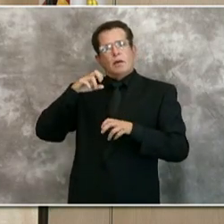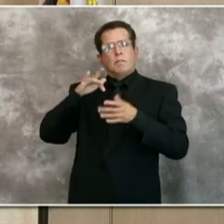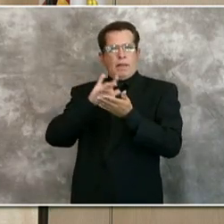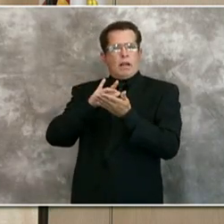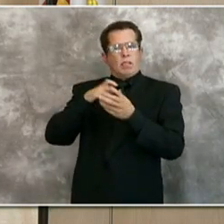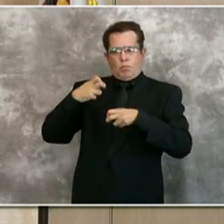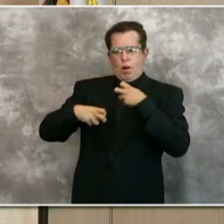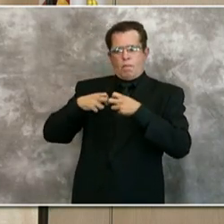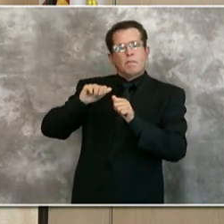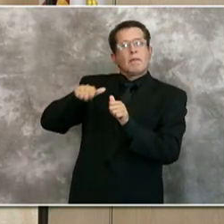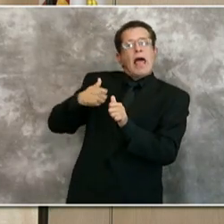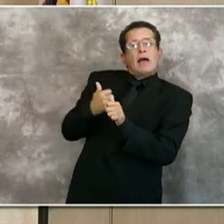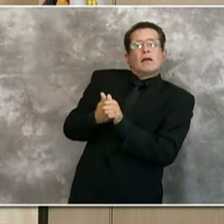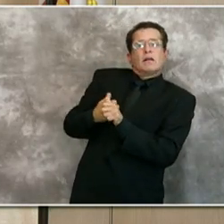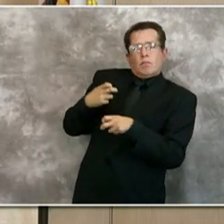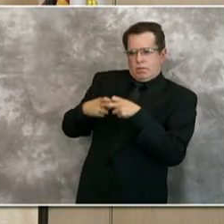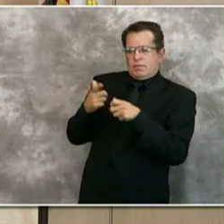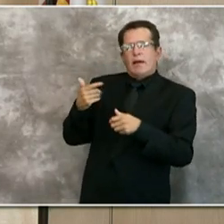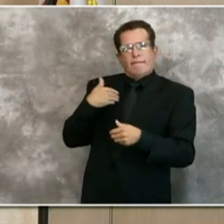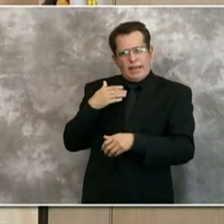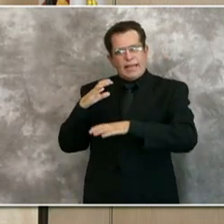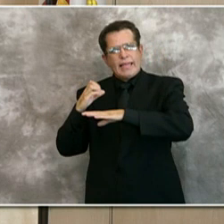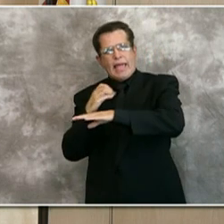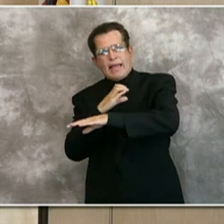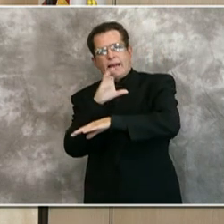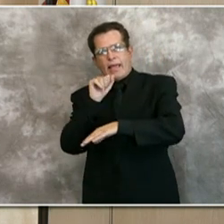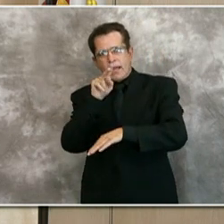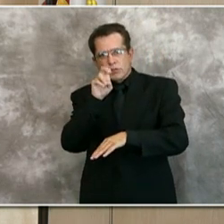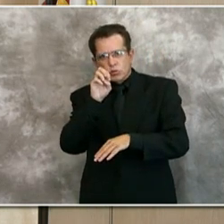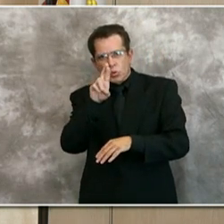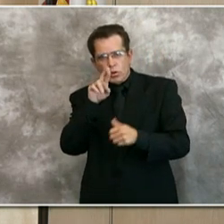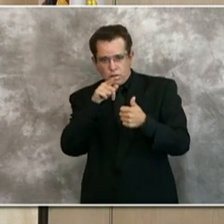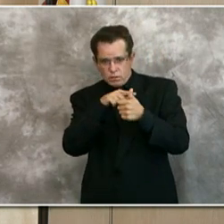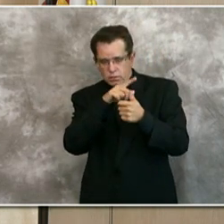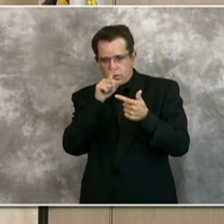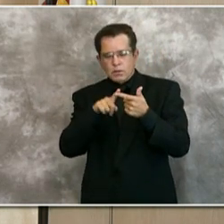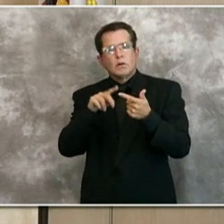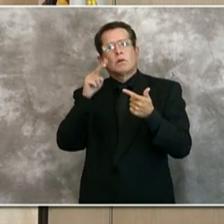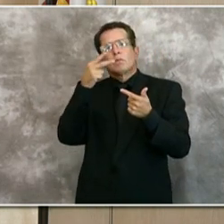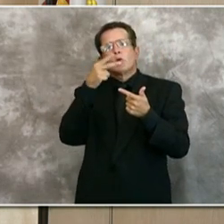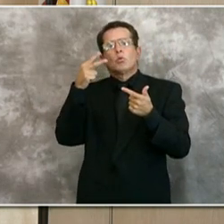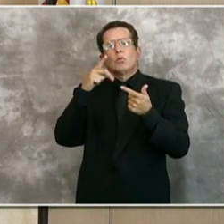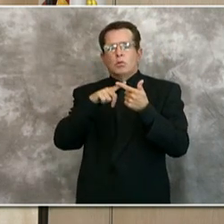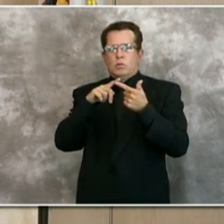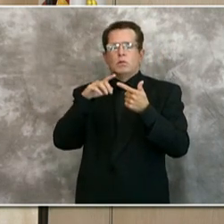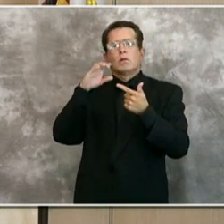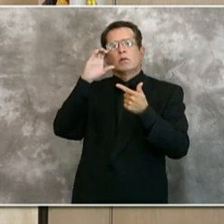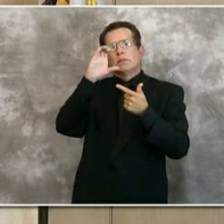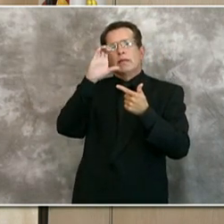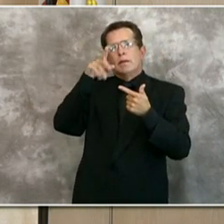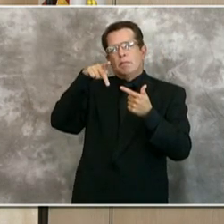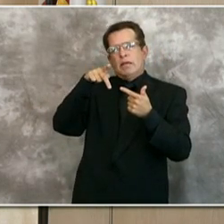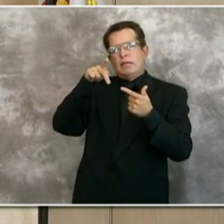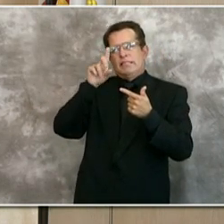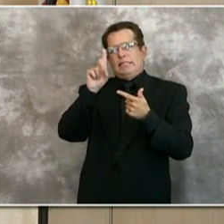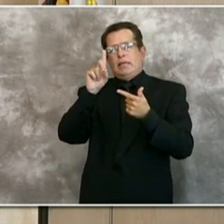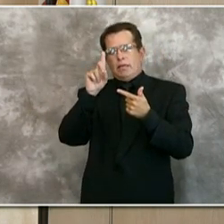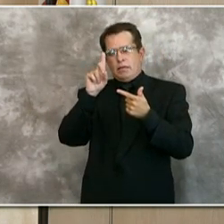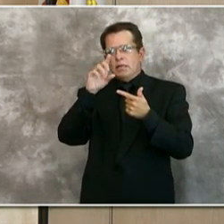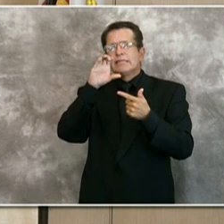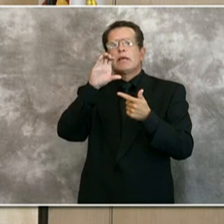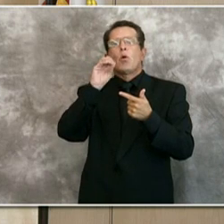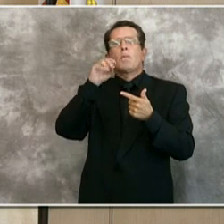report included cancer as the number 1. Number 2 was chronic obstructive pulmonary disease, commonly known